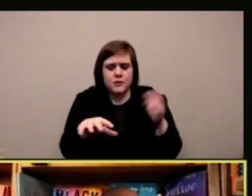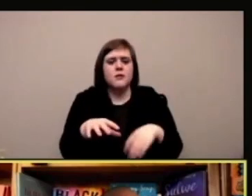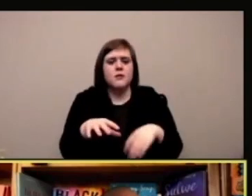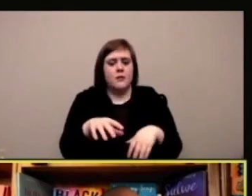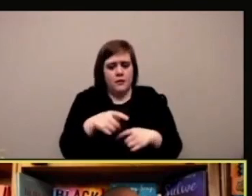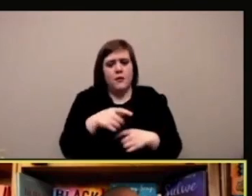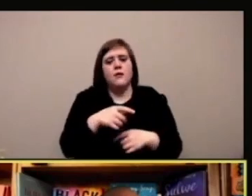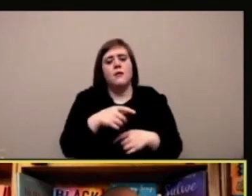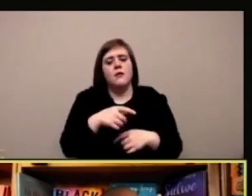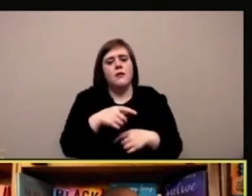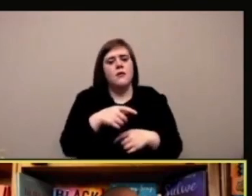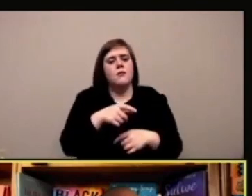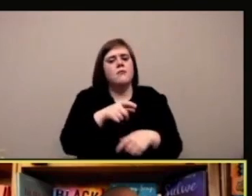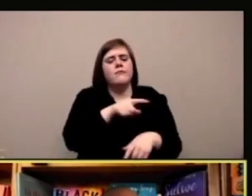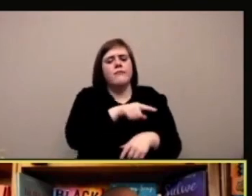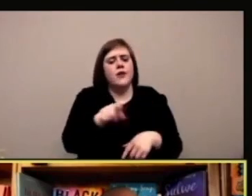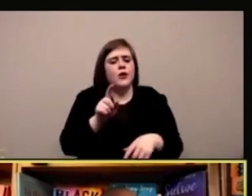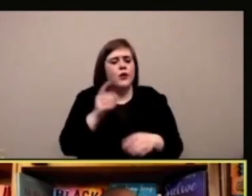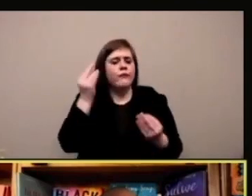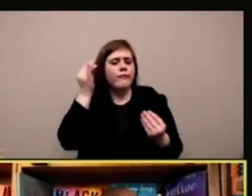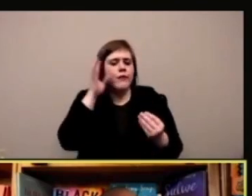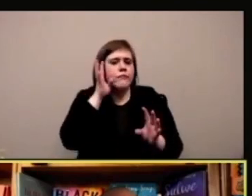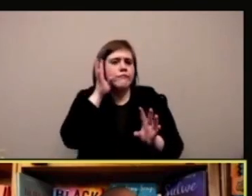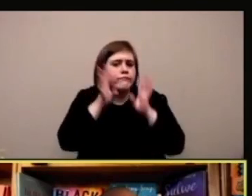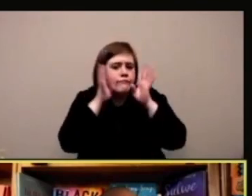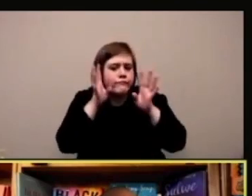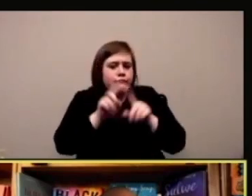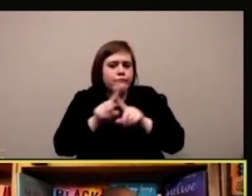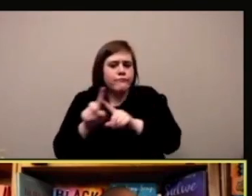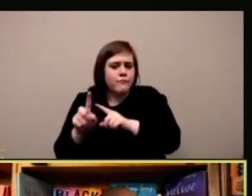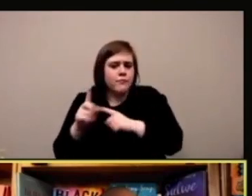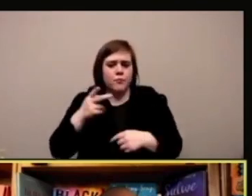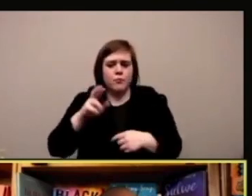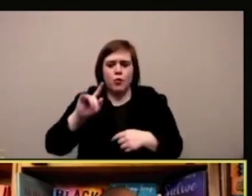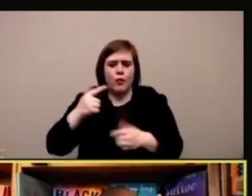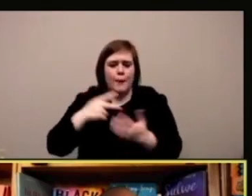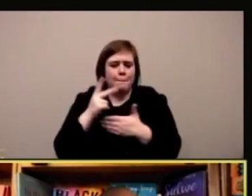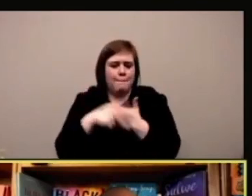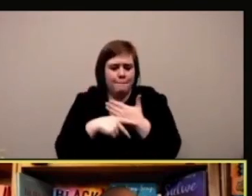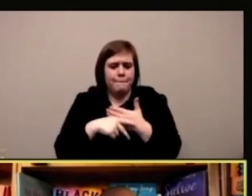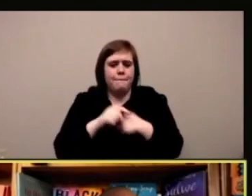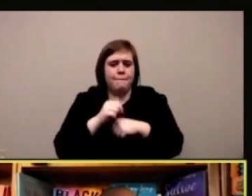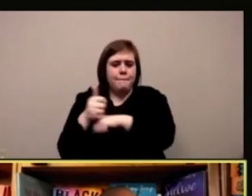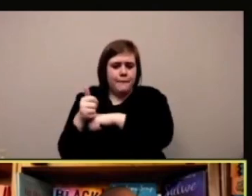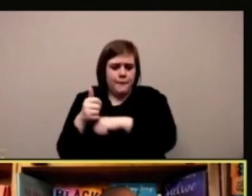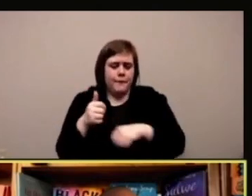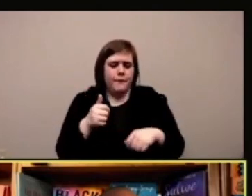about creativity through programming. I think also when you look at it,